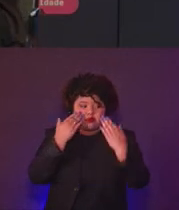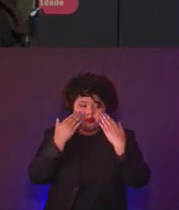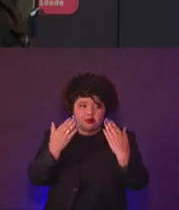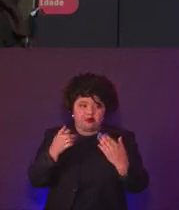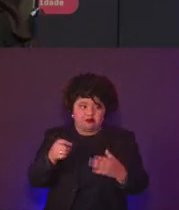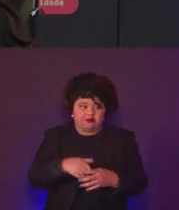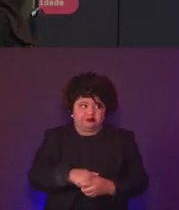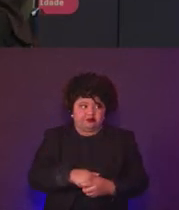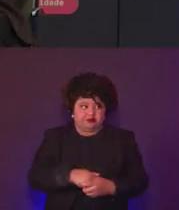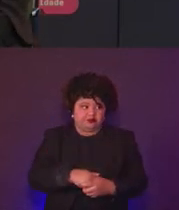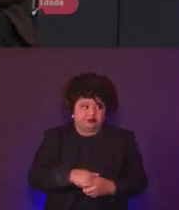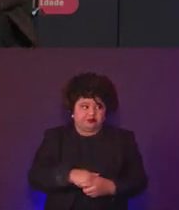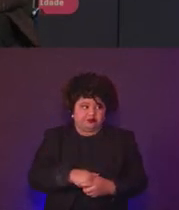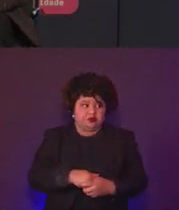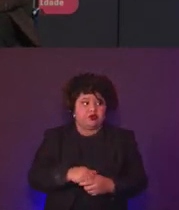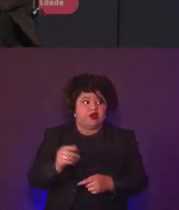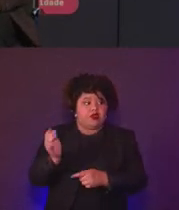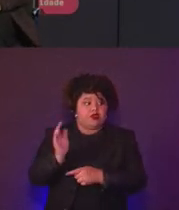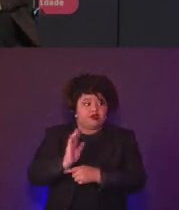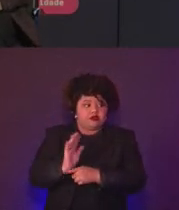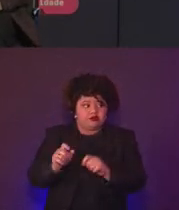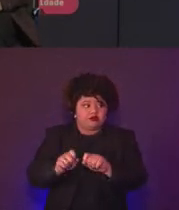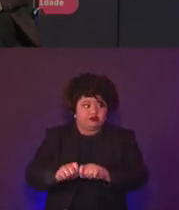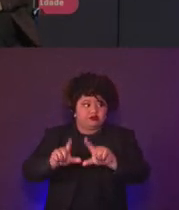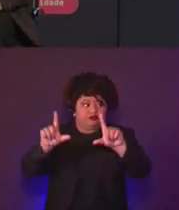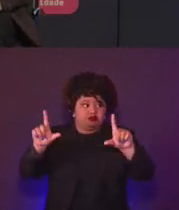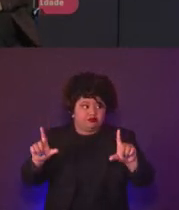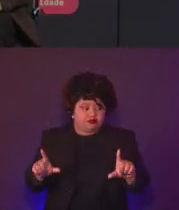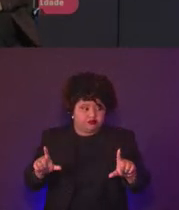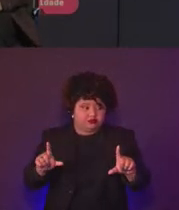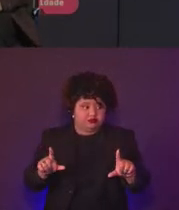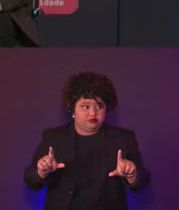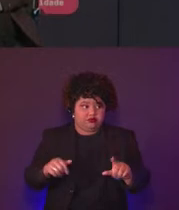me. Let's see Sean McIntosh.